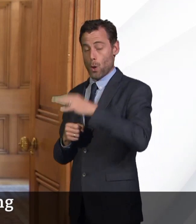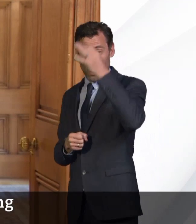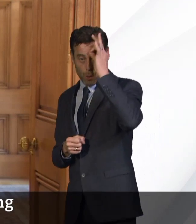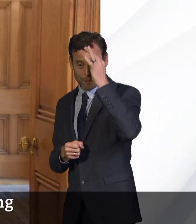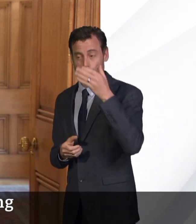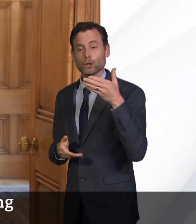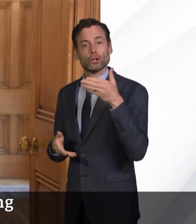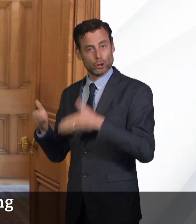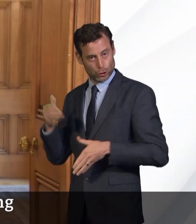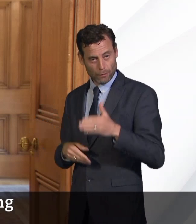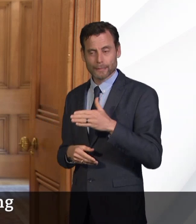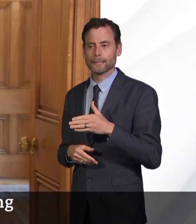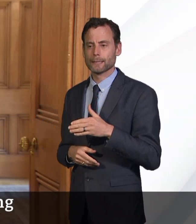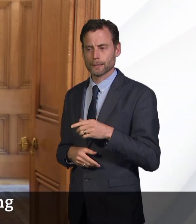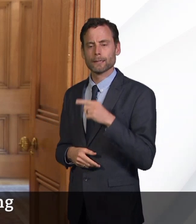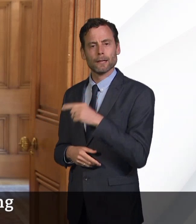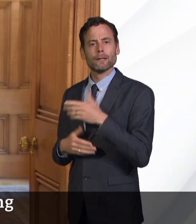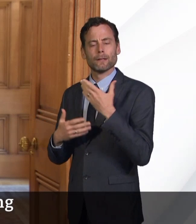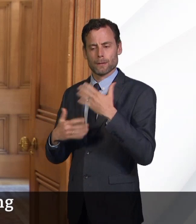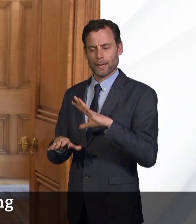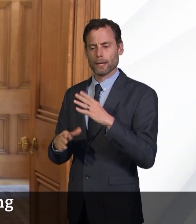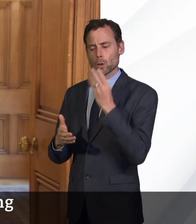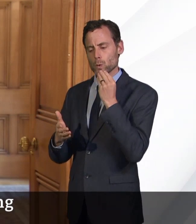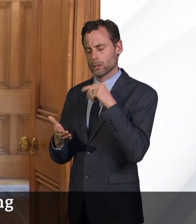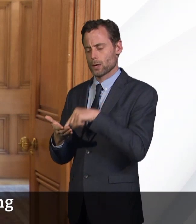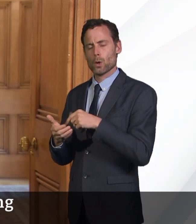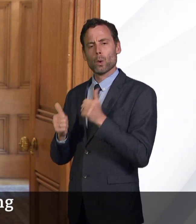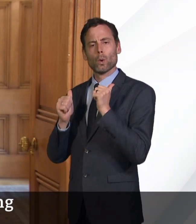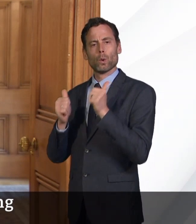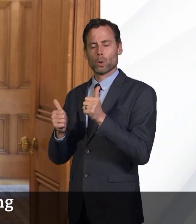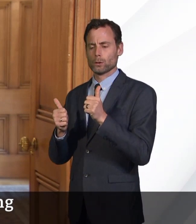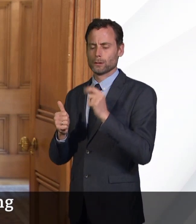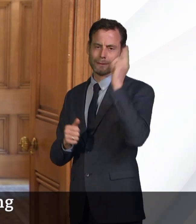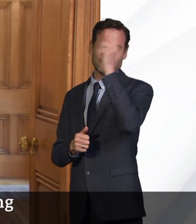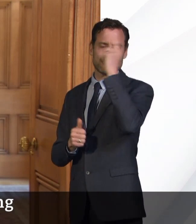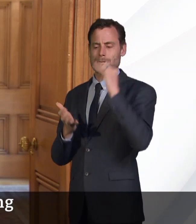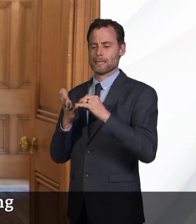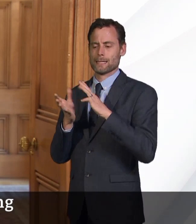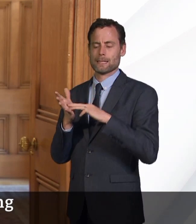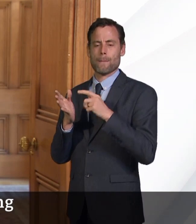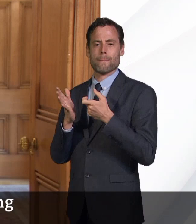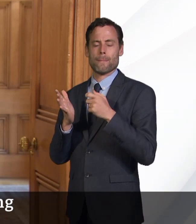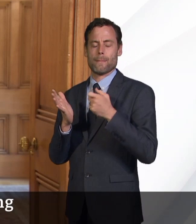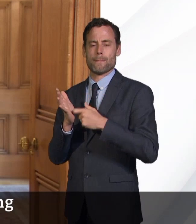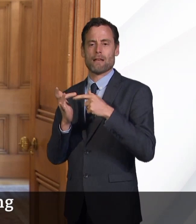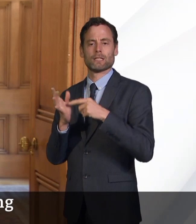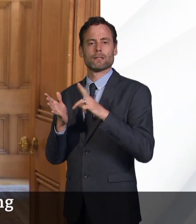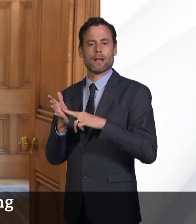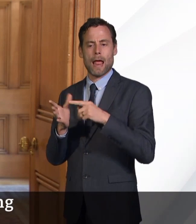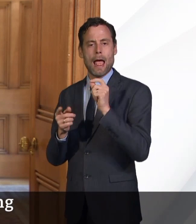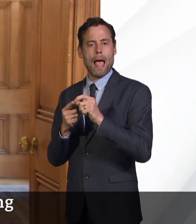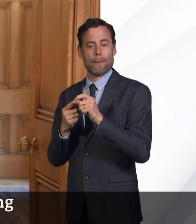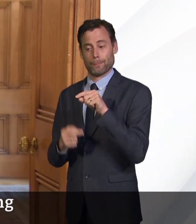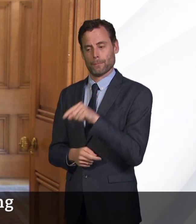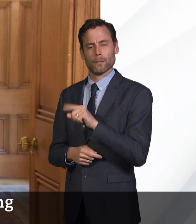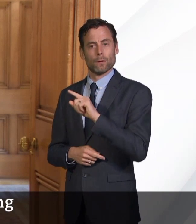also been accessing the Good Samaritan app as part of the NHS Responder Volunteer Programme. And